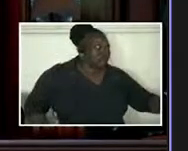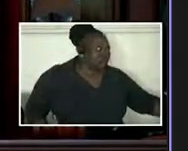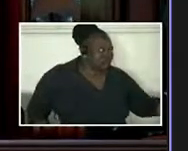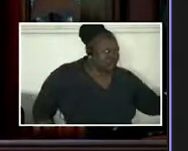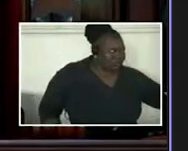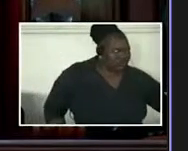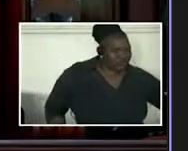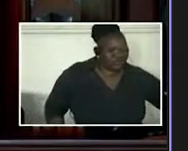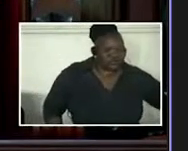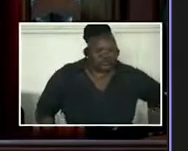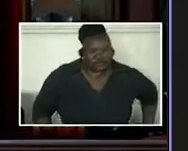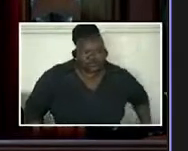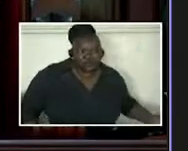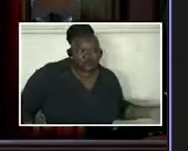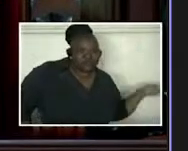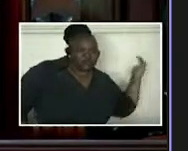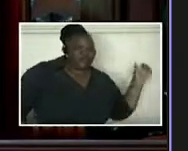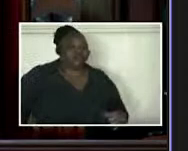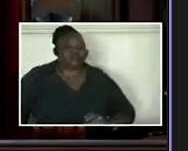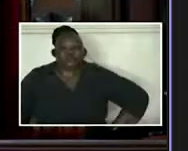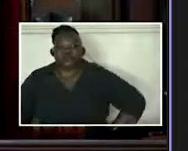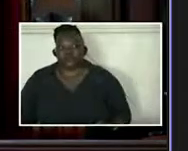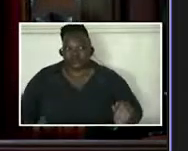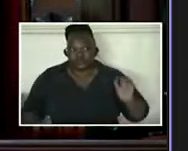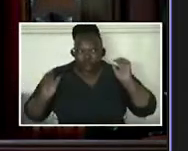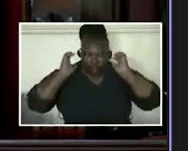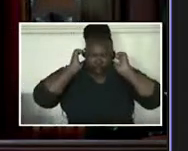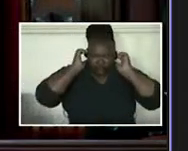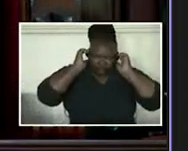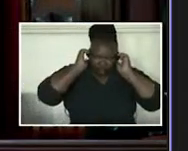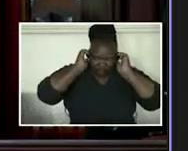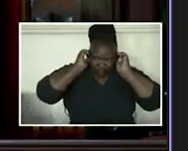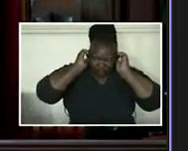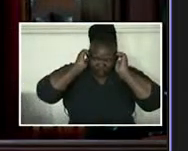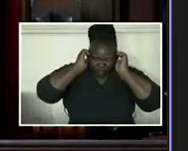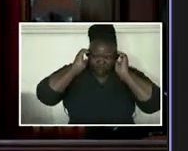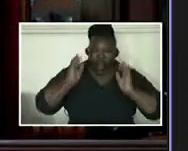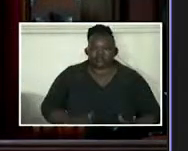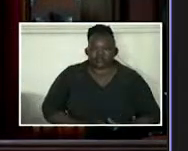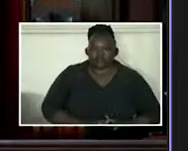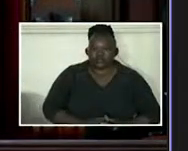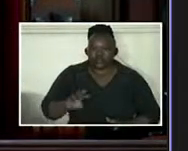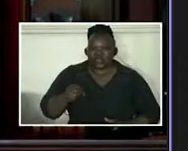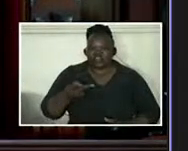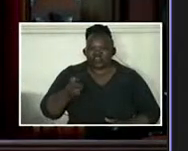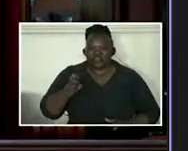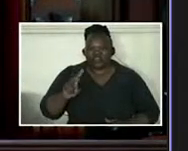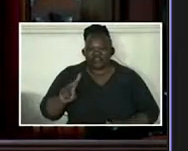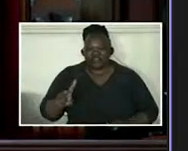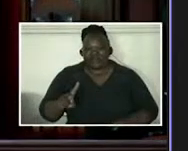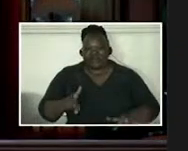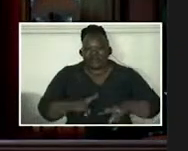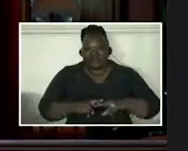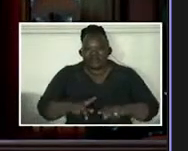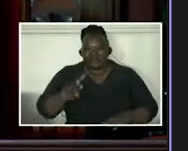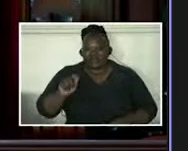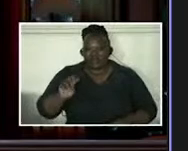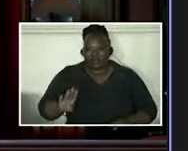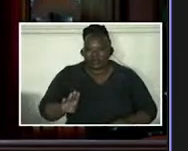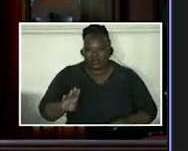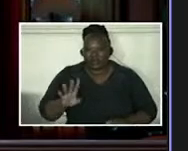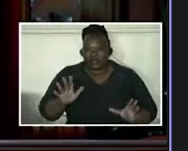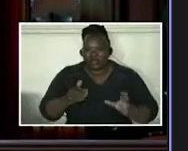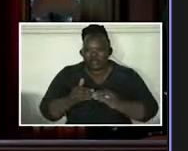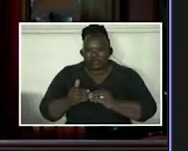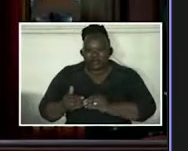brazilian national remains uncomfortably high communicable diseases such as hiv and tb continue to be leading causes